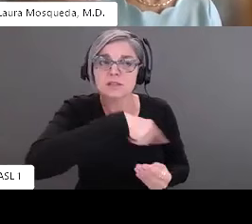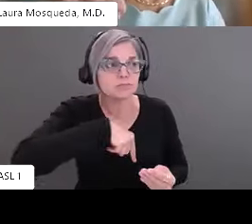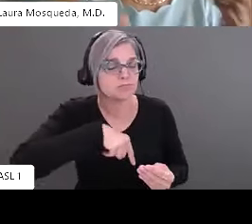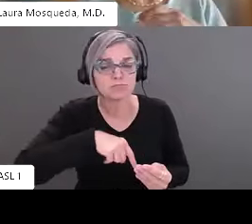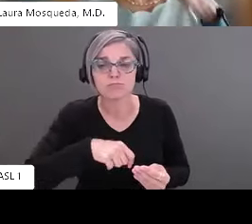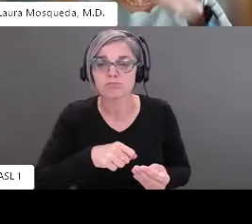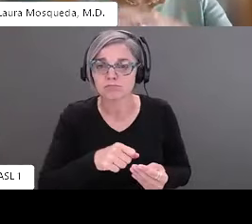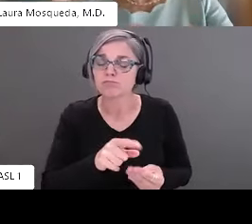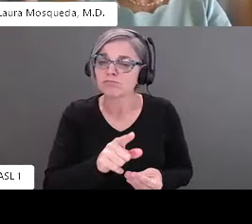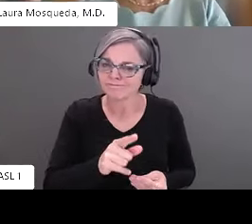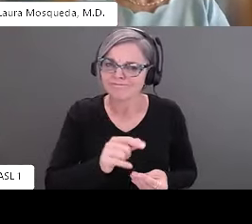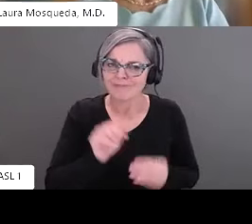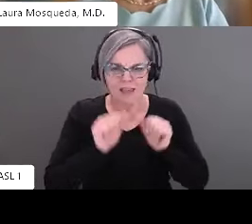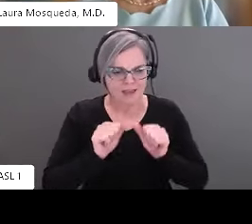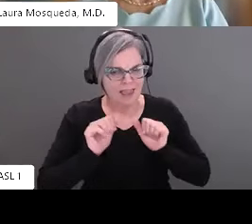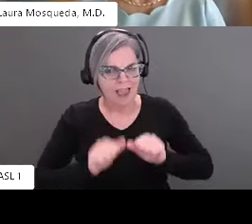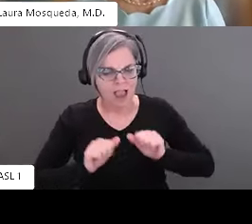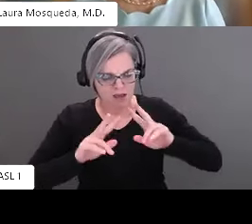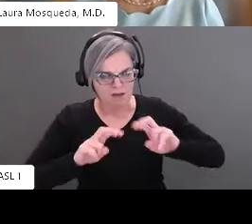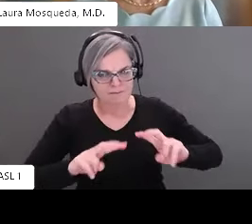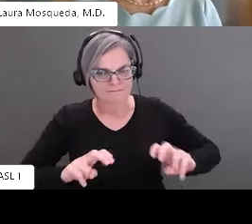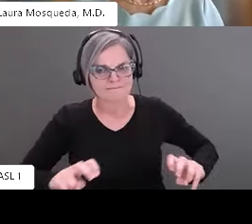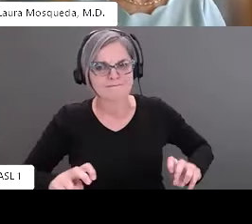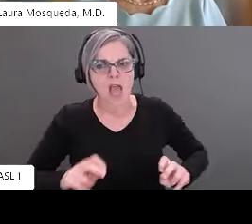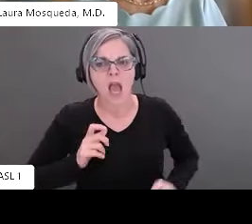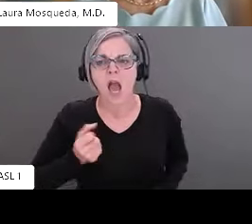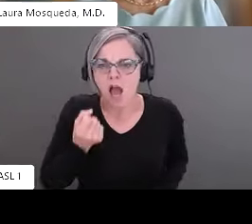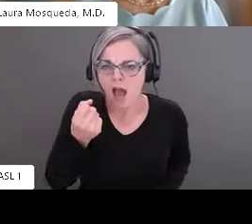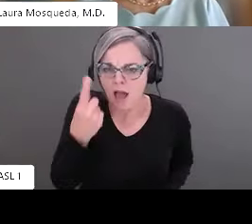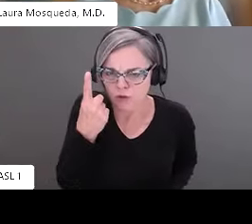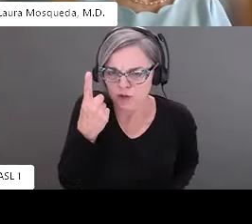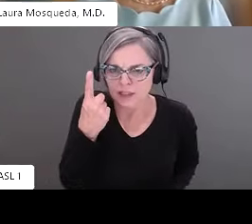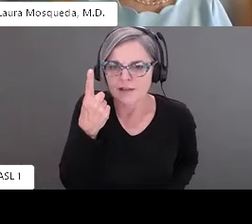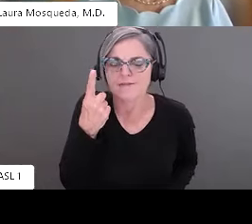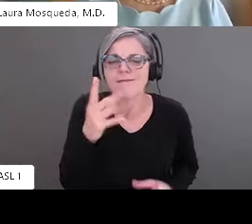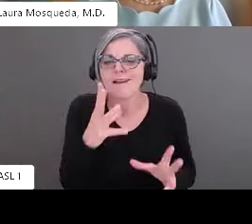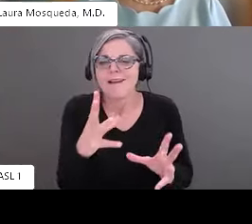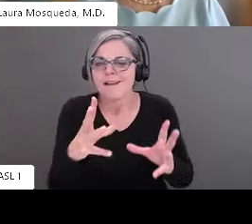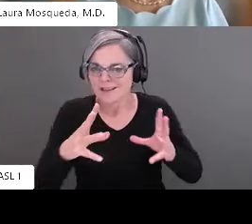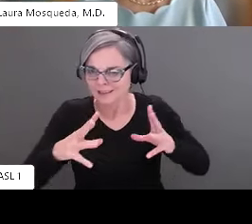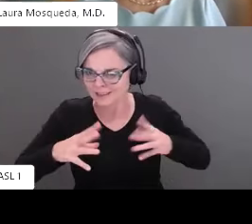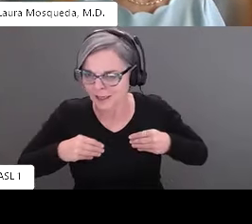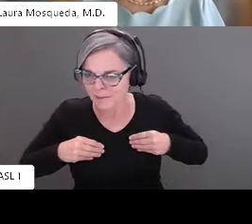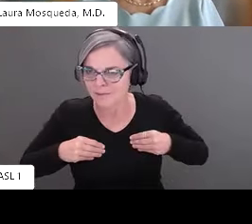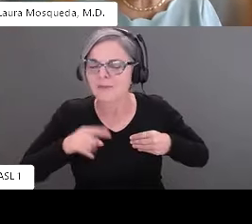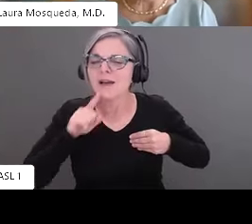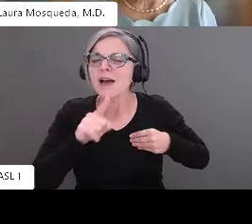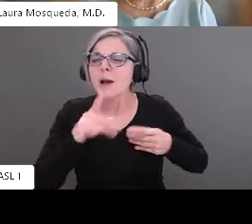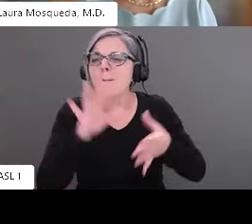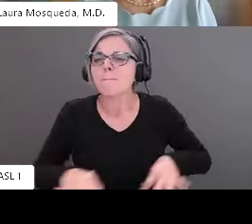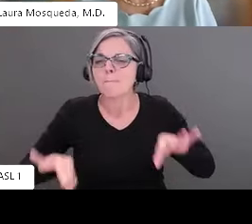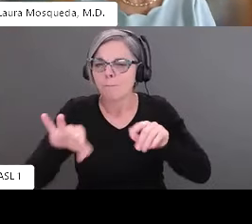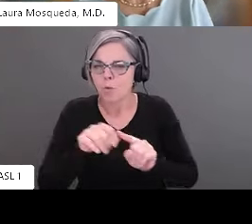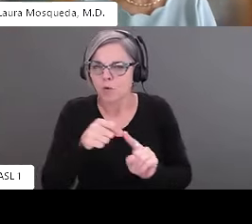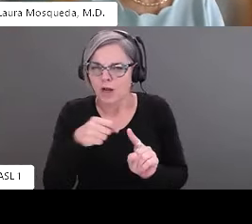we find the right way in. So I'm always trying to find the right way in. And when I can't, I ask for